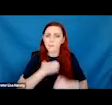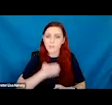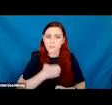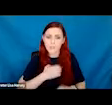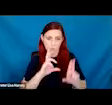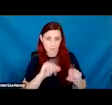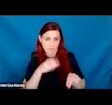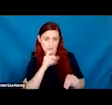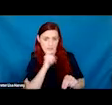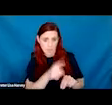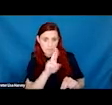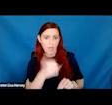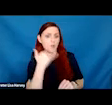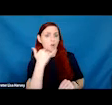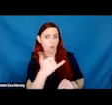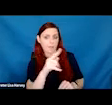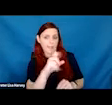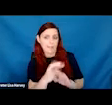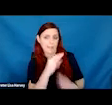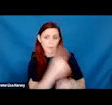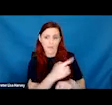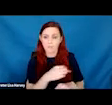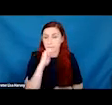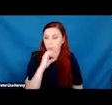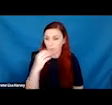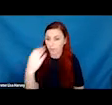tell you the way, sir, but I'll call you a taxi to get there."